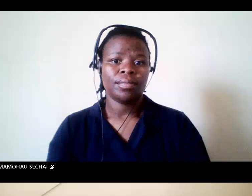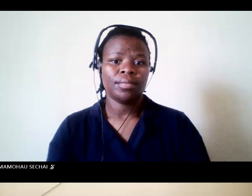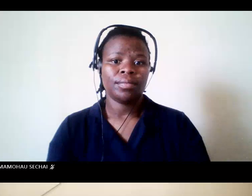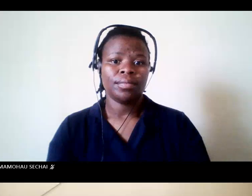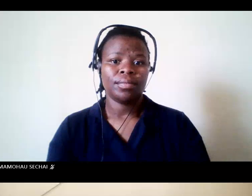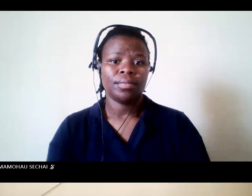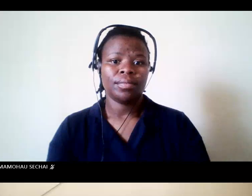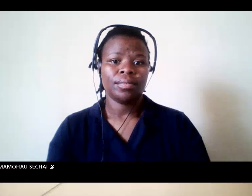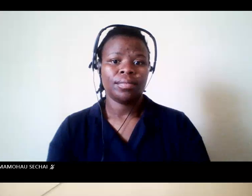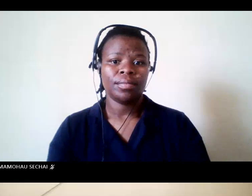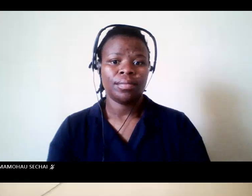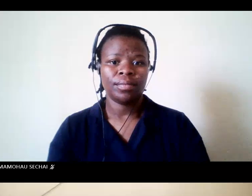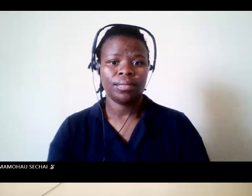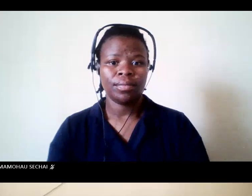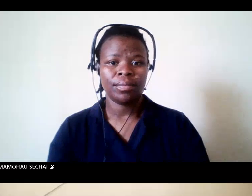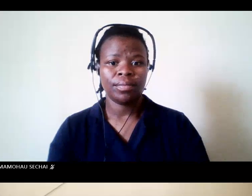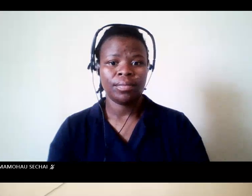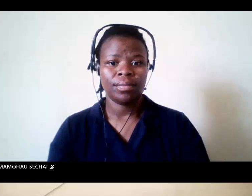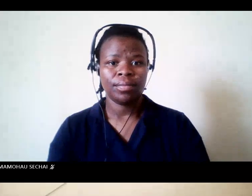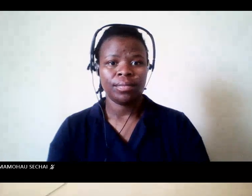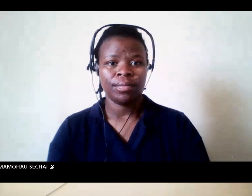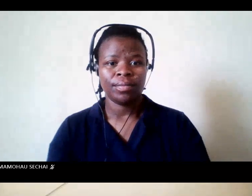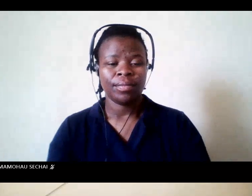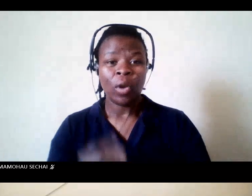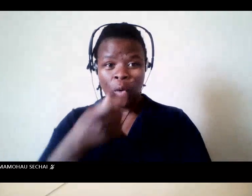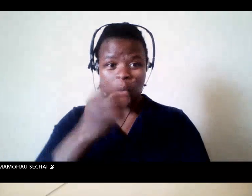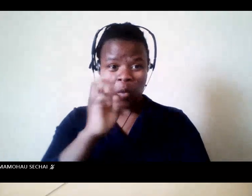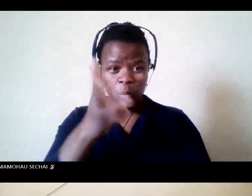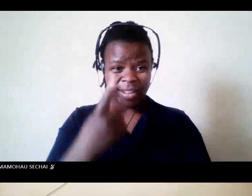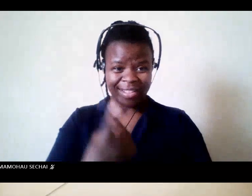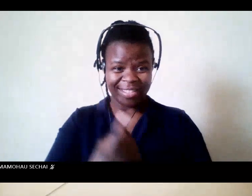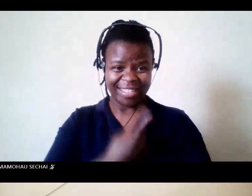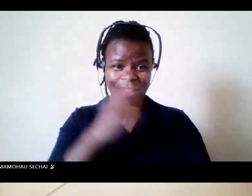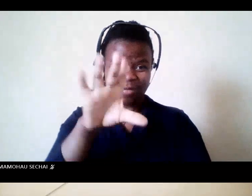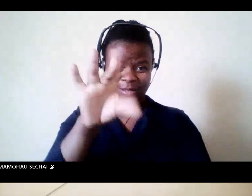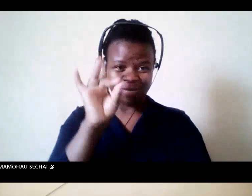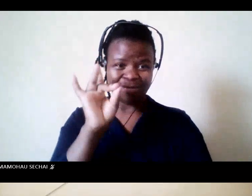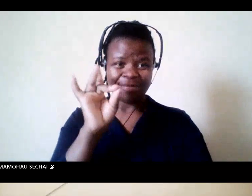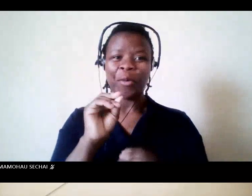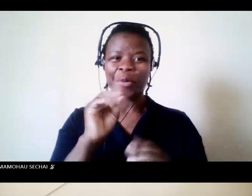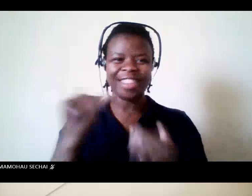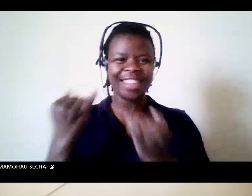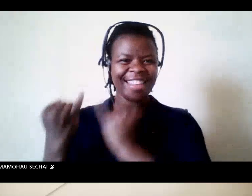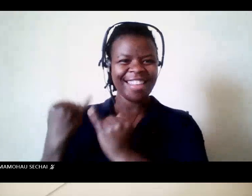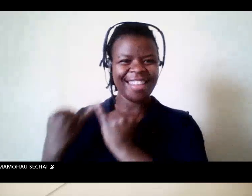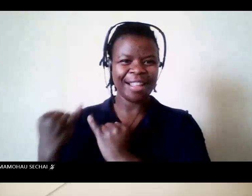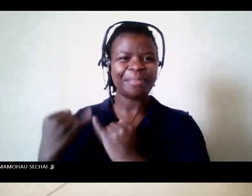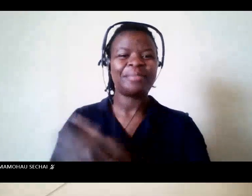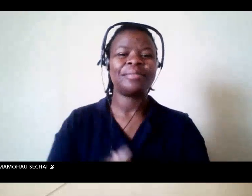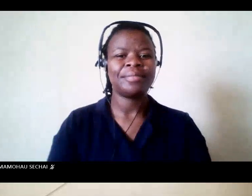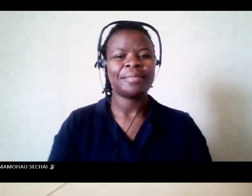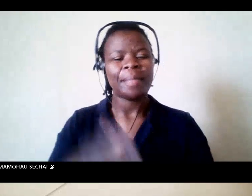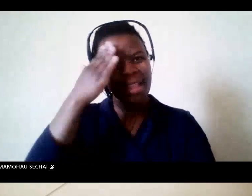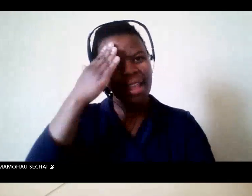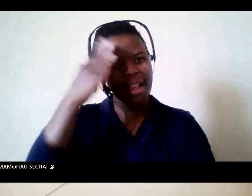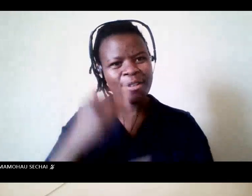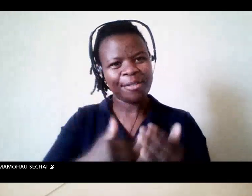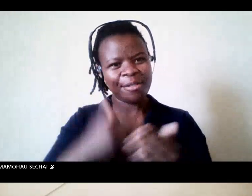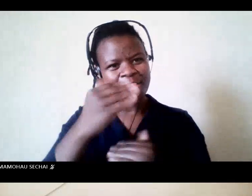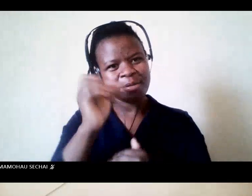Don't I will call someone. Okay, Ilam. Ilam, go ahead. Hi, good afternoon,